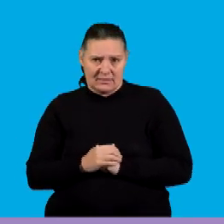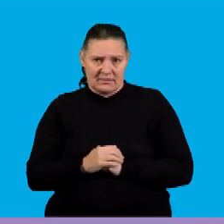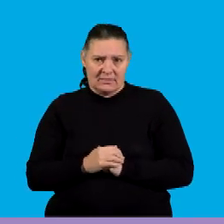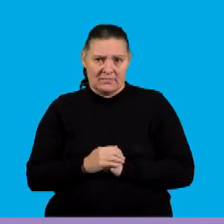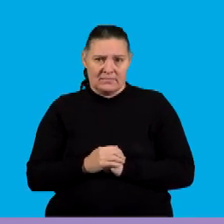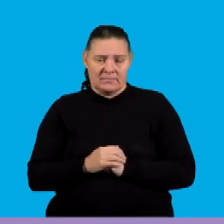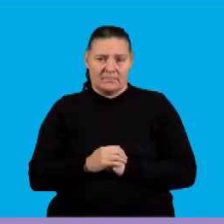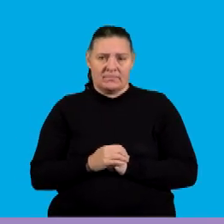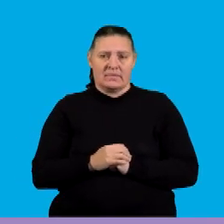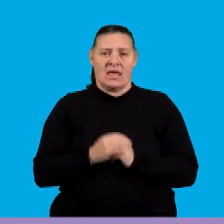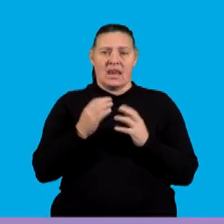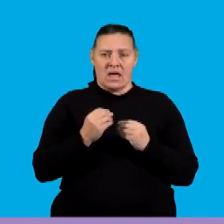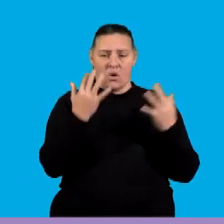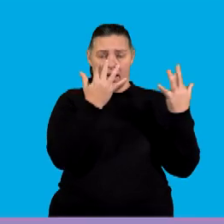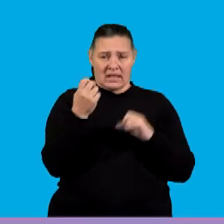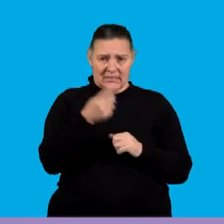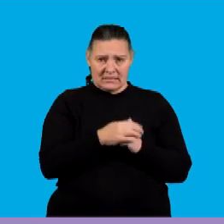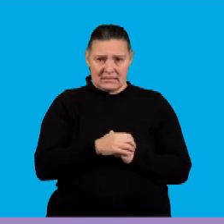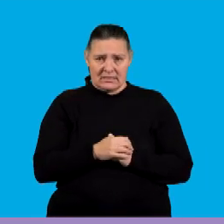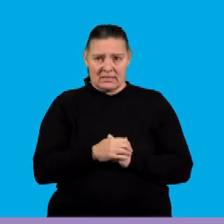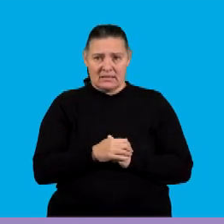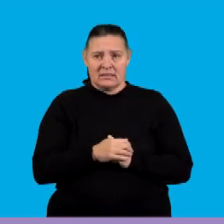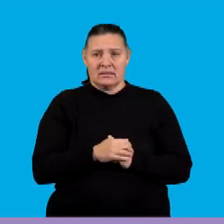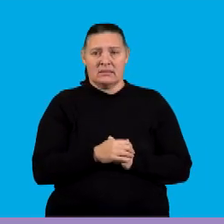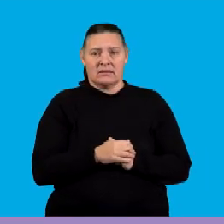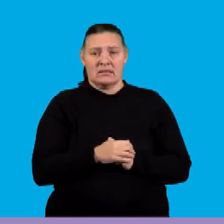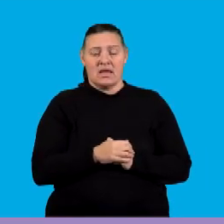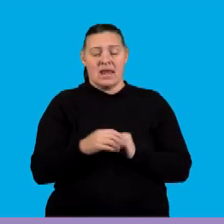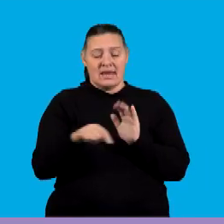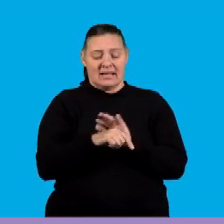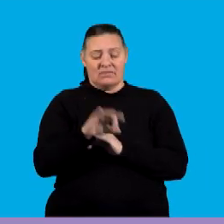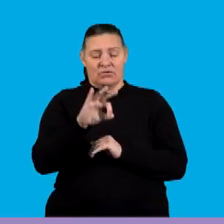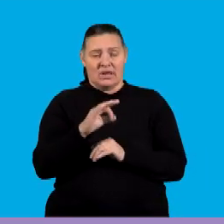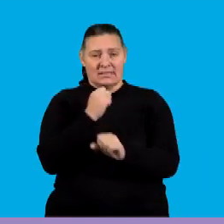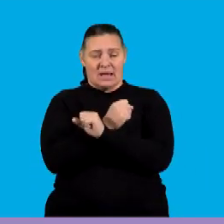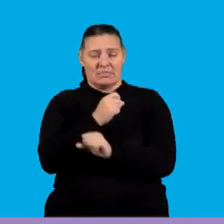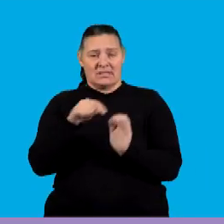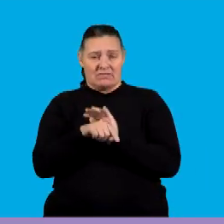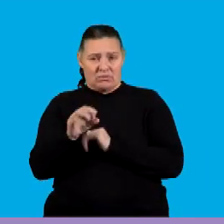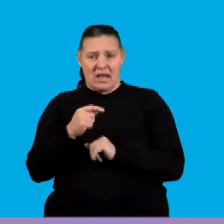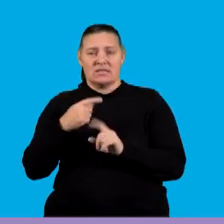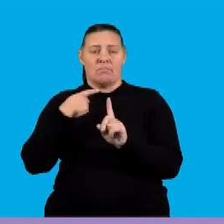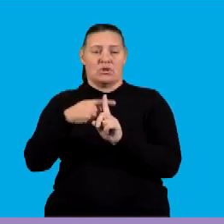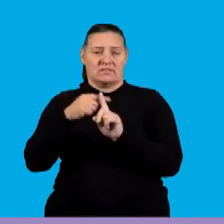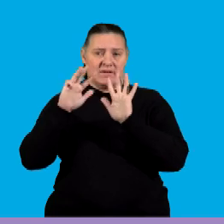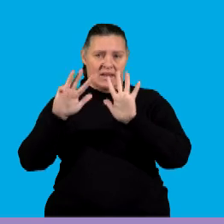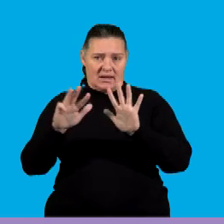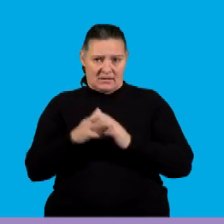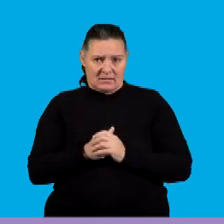And when we are now calculating there, a -3 multiplied by a -3 is a